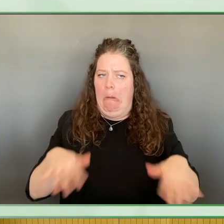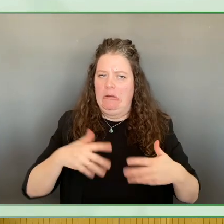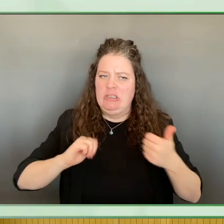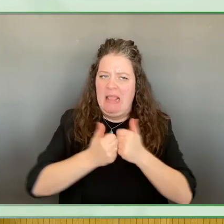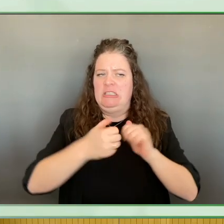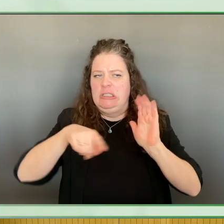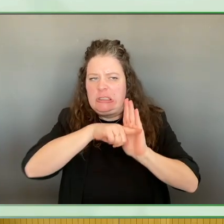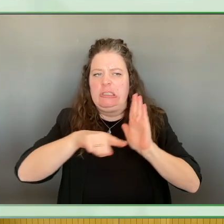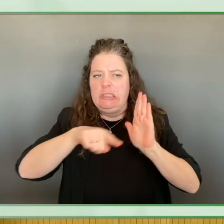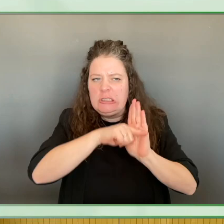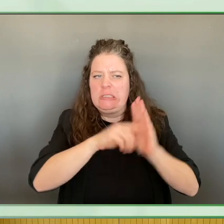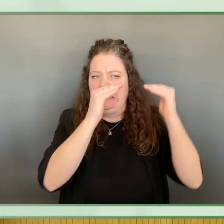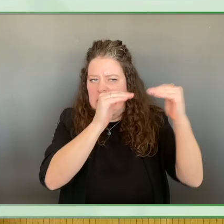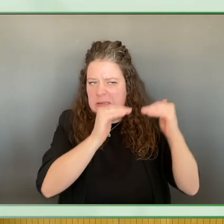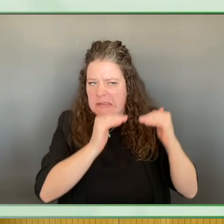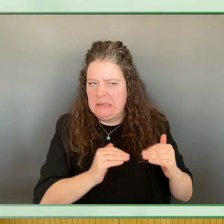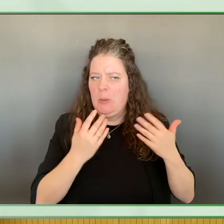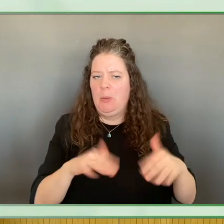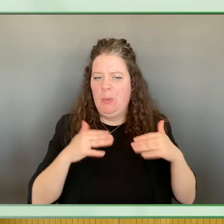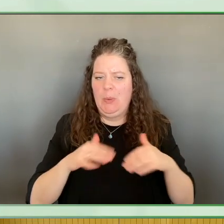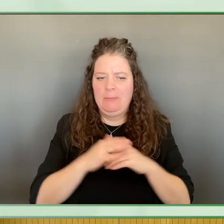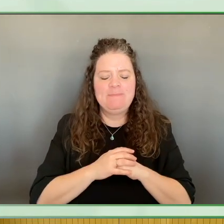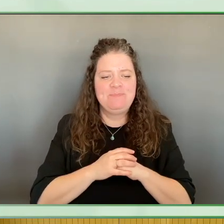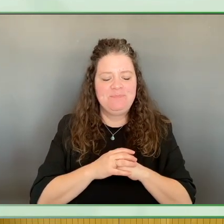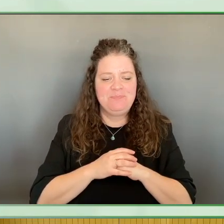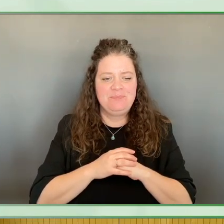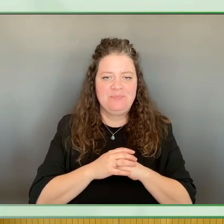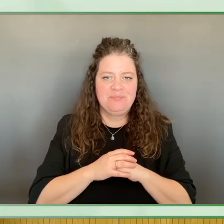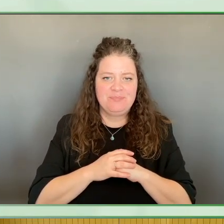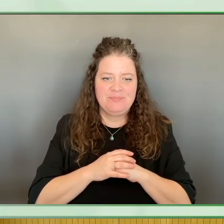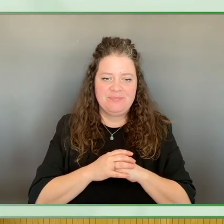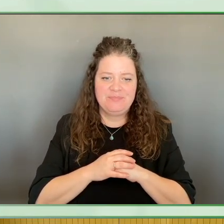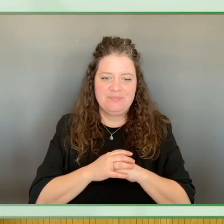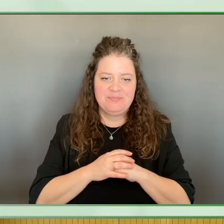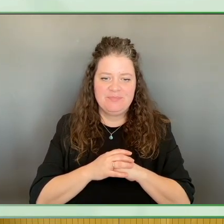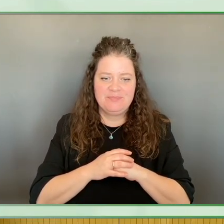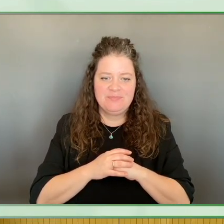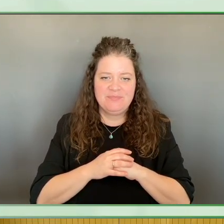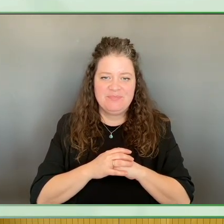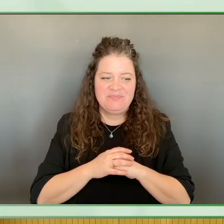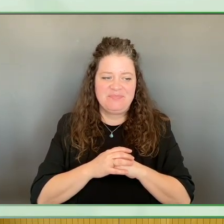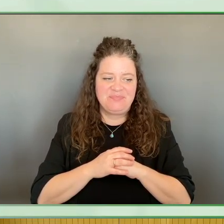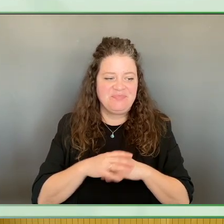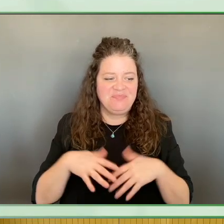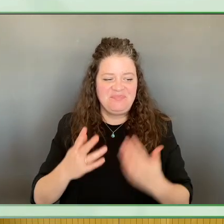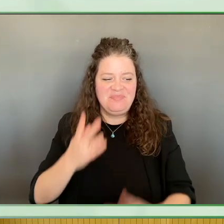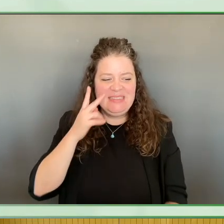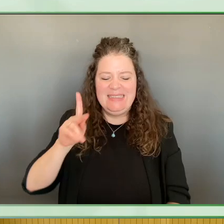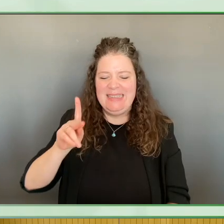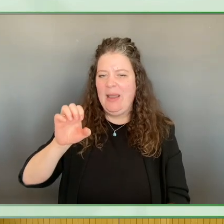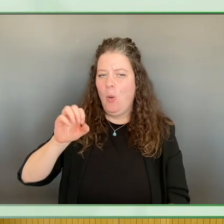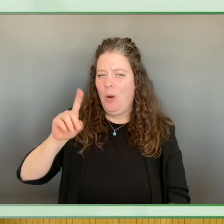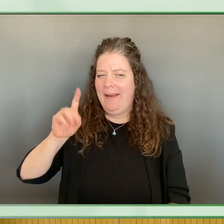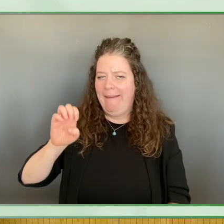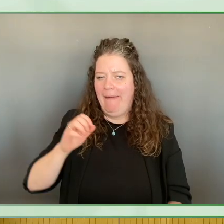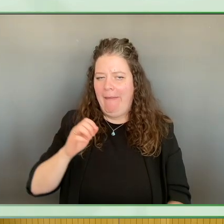What actually happens on the ground? We're talking about, and Kiyoki is laughing because he's gone through all of this. So on ground,